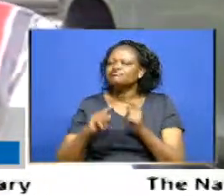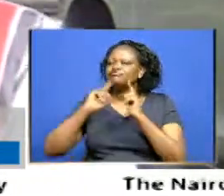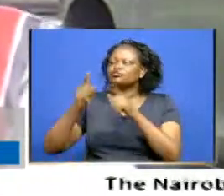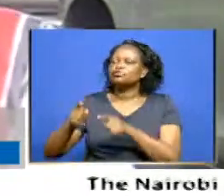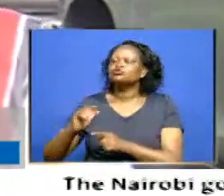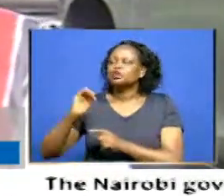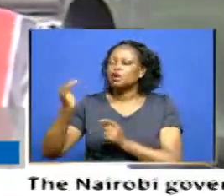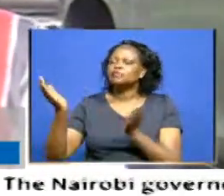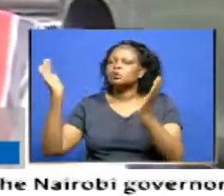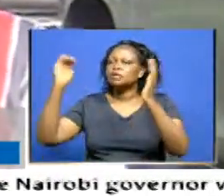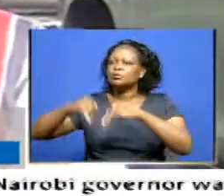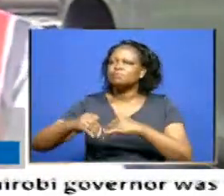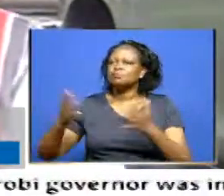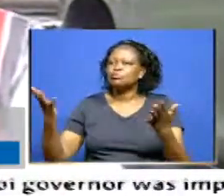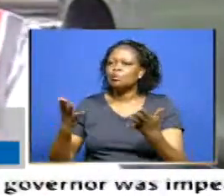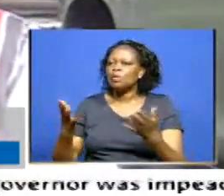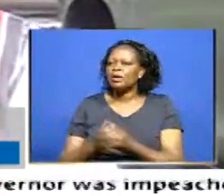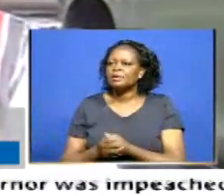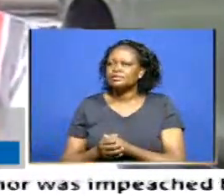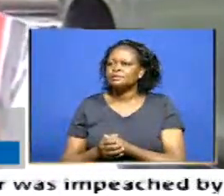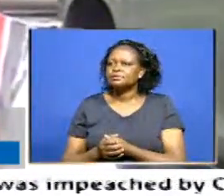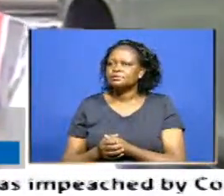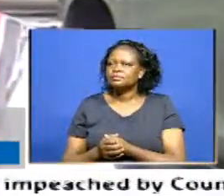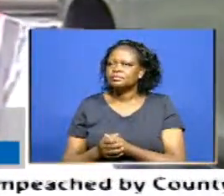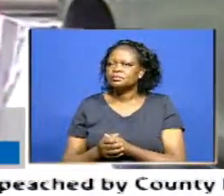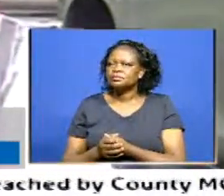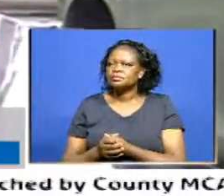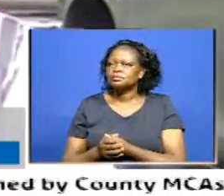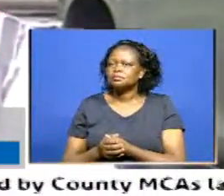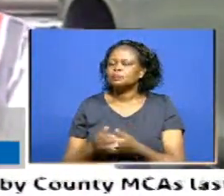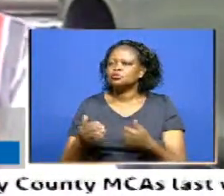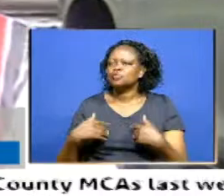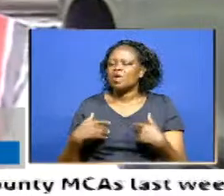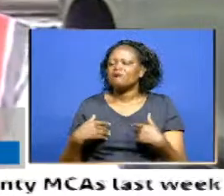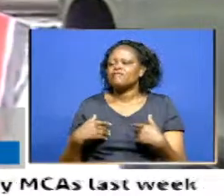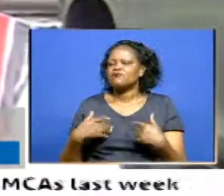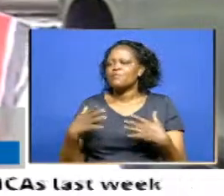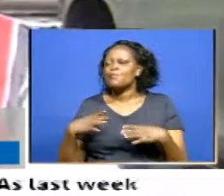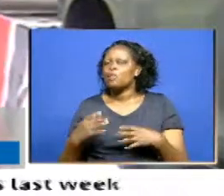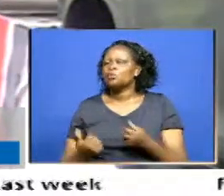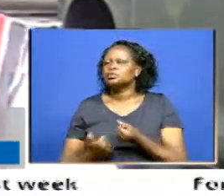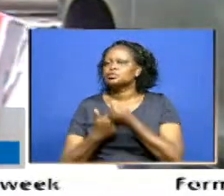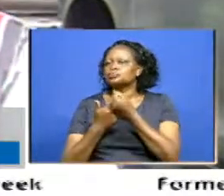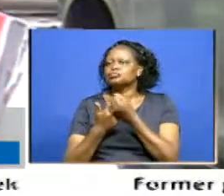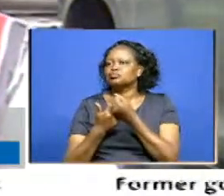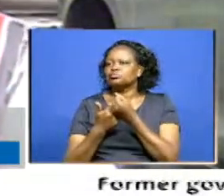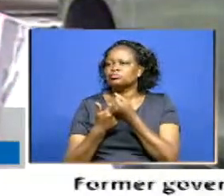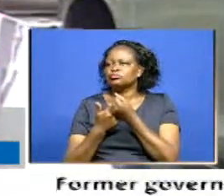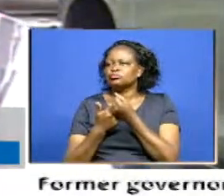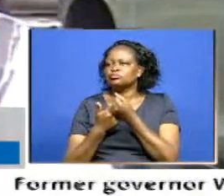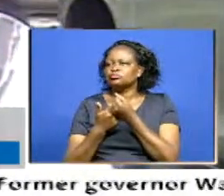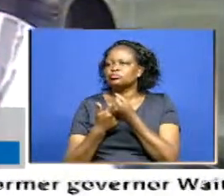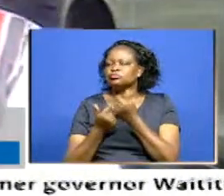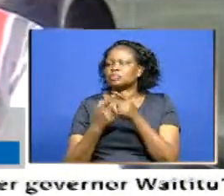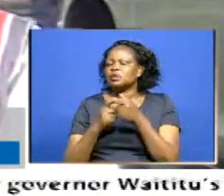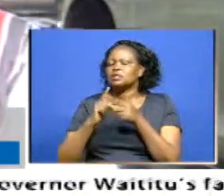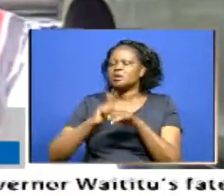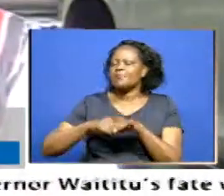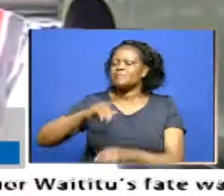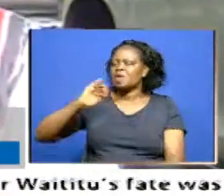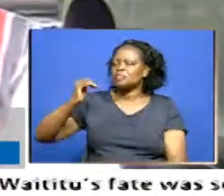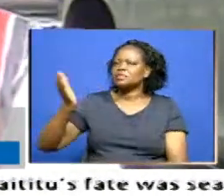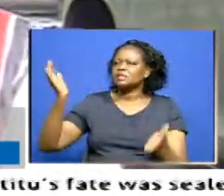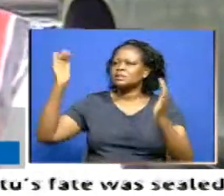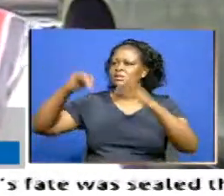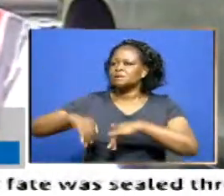assemblies, where we know and we believe that we are going to have the numbers. And then after the county assemblies, then we